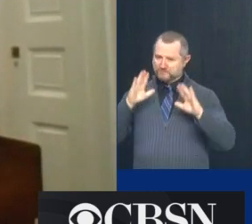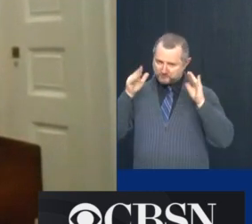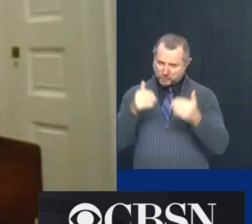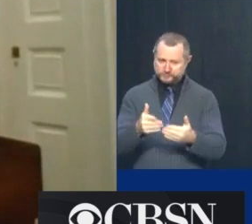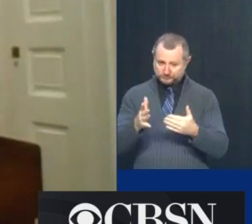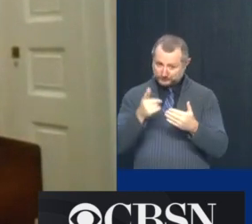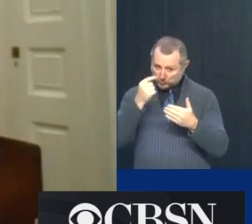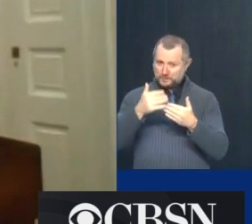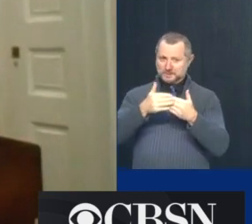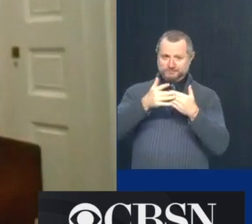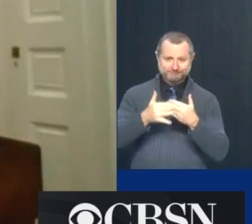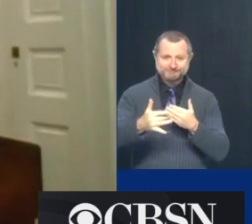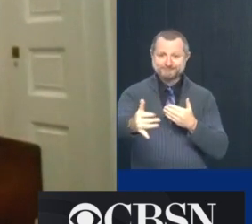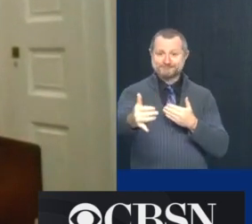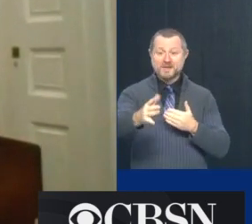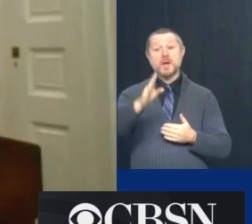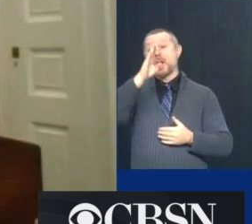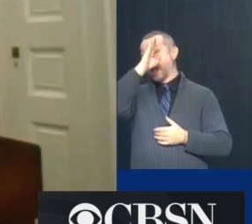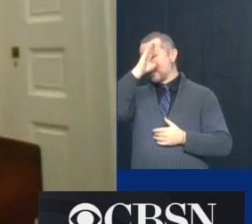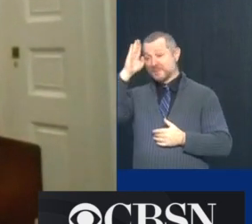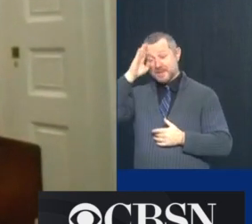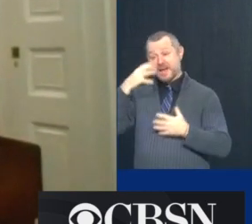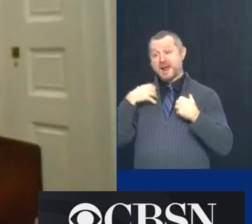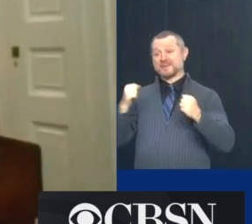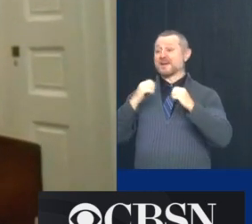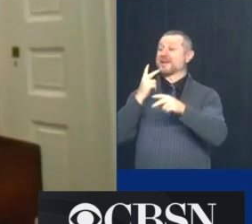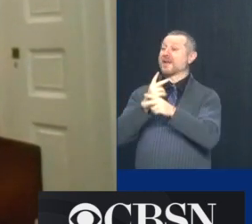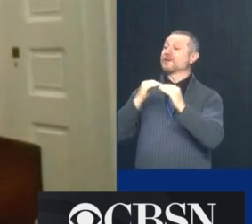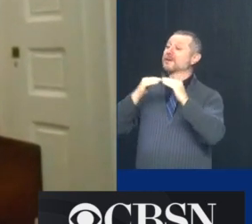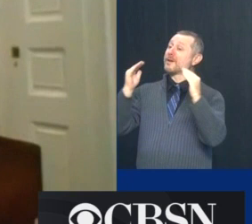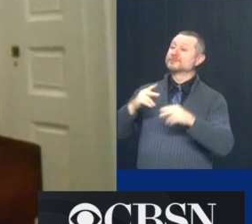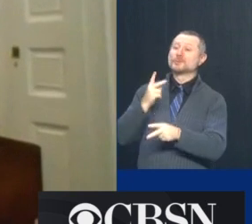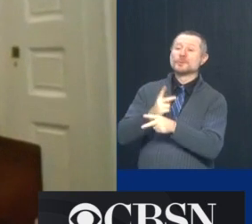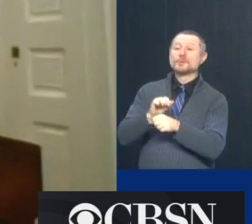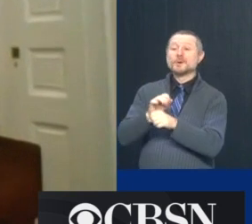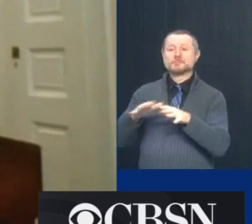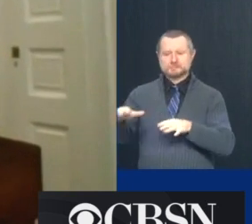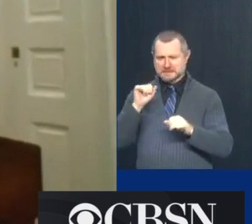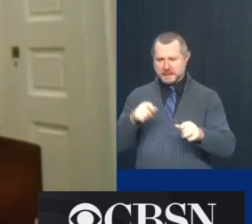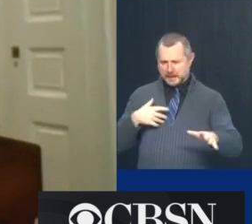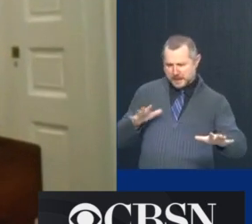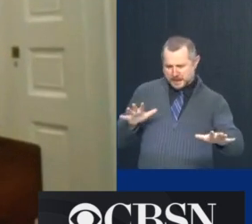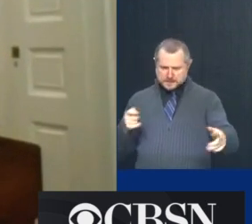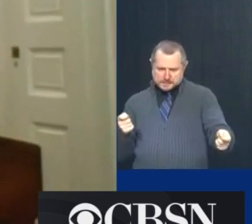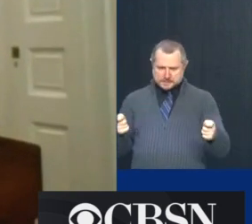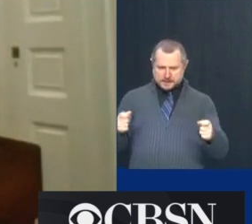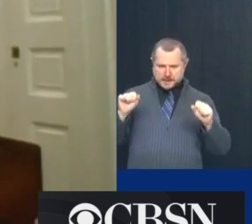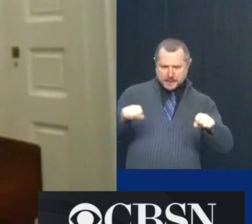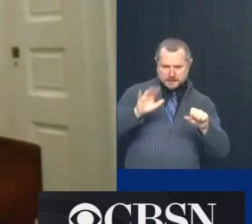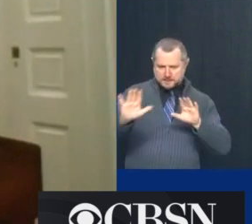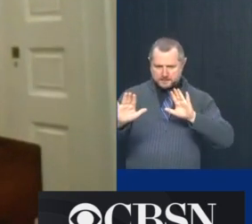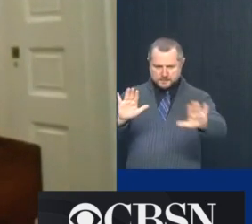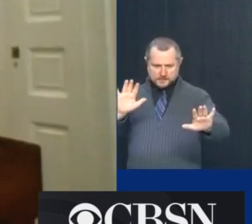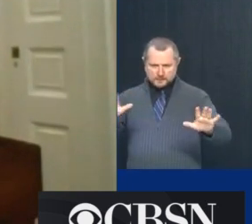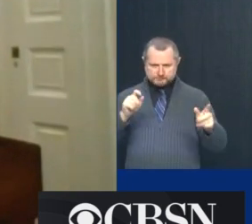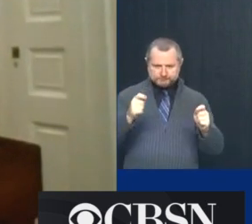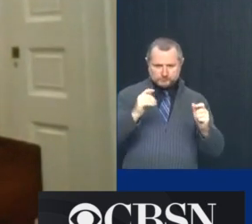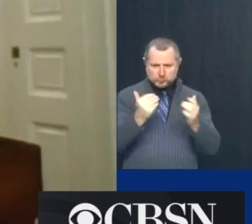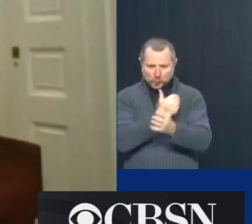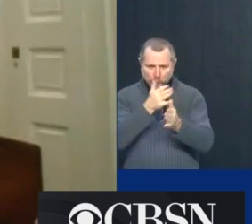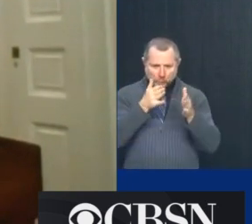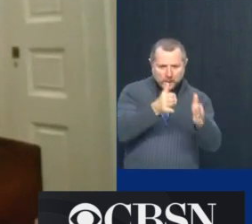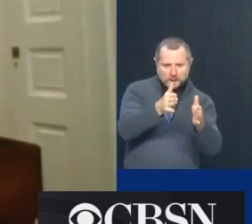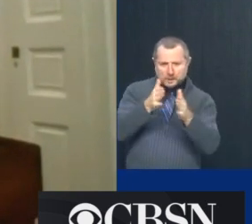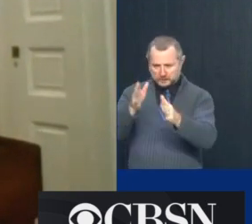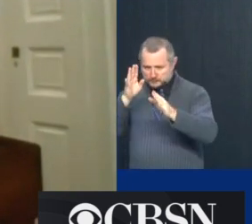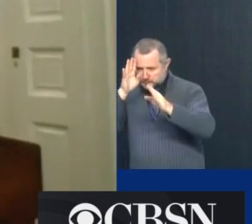that our hospitals, our healthcare workers are handling cases with really innovative new approaches. Thank God